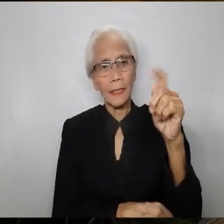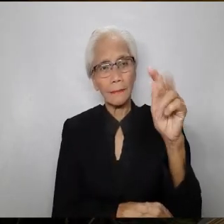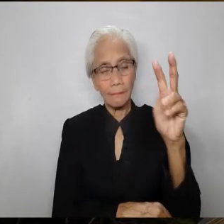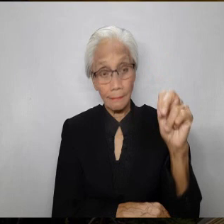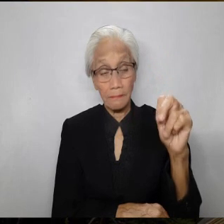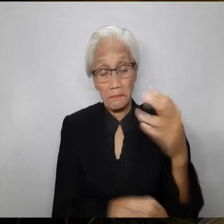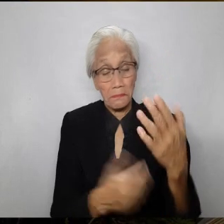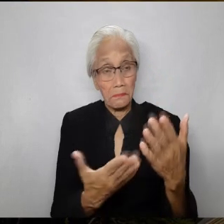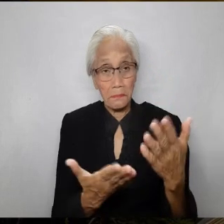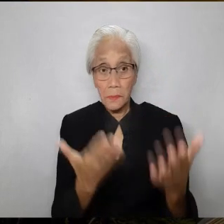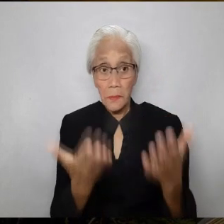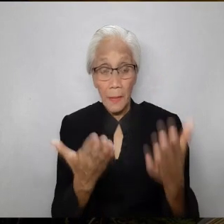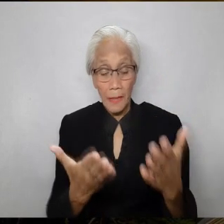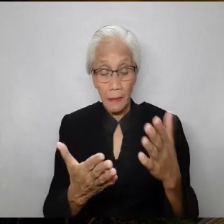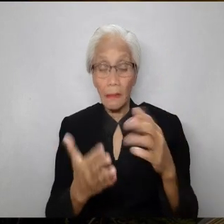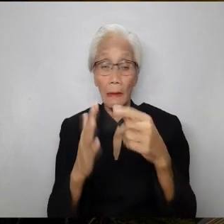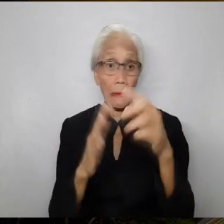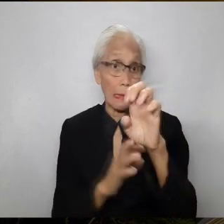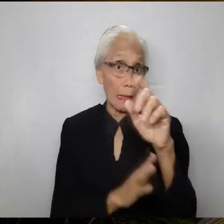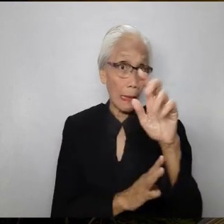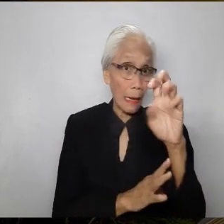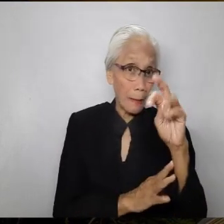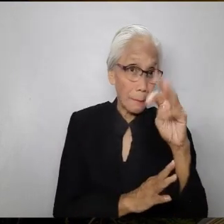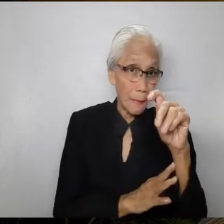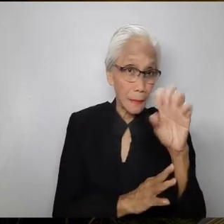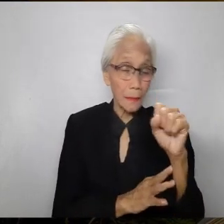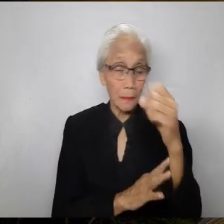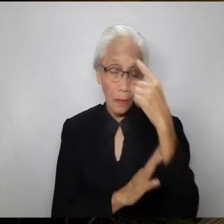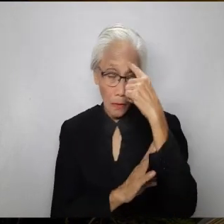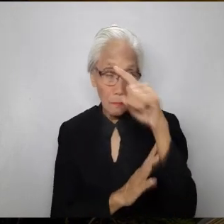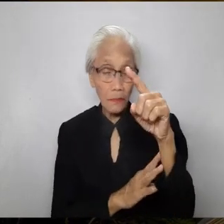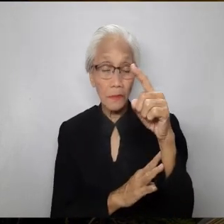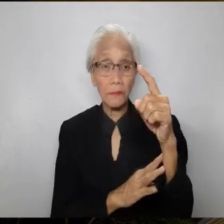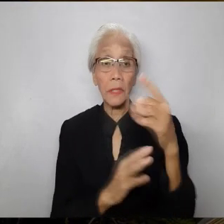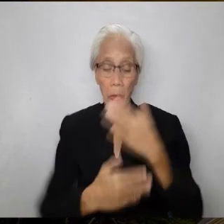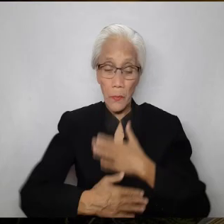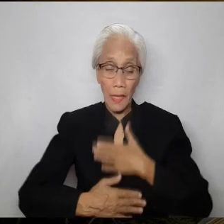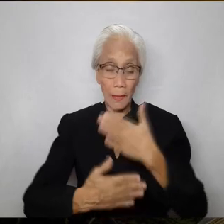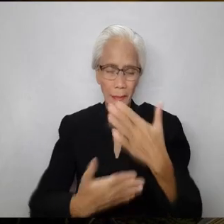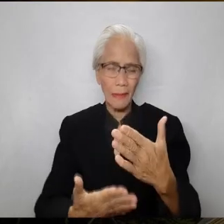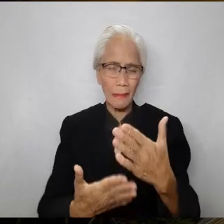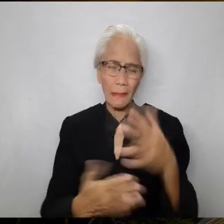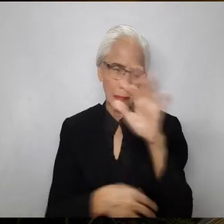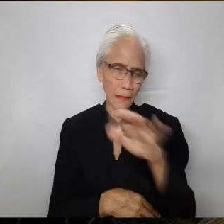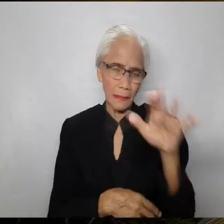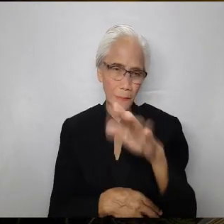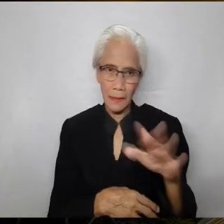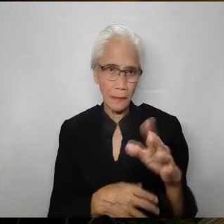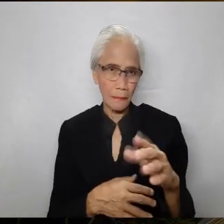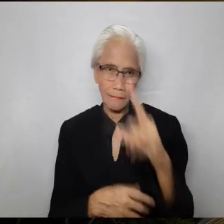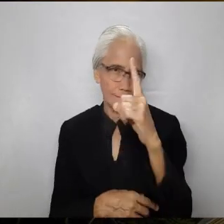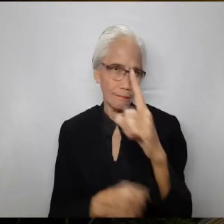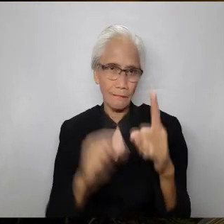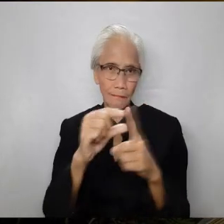kasasigatan. I do this because the elements of commitment or kasasigatan are easily spelled out